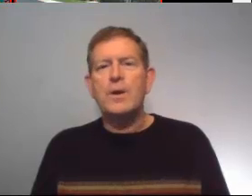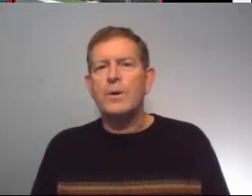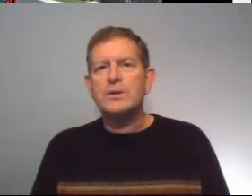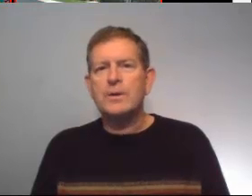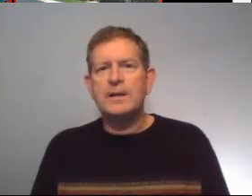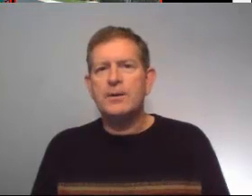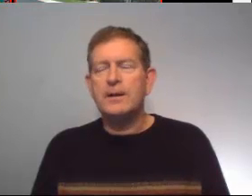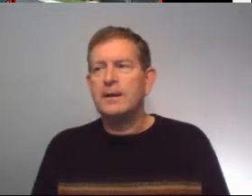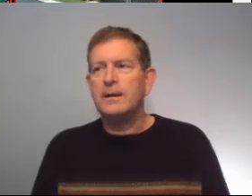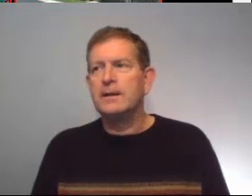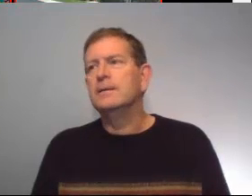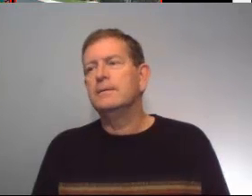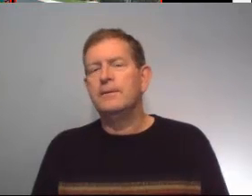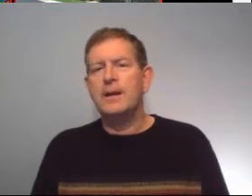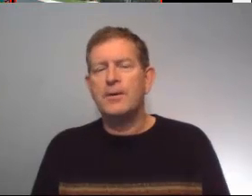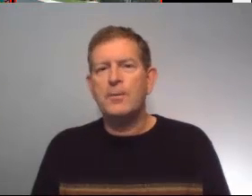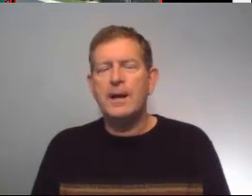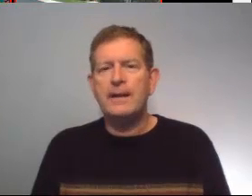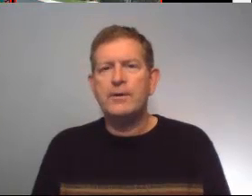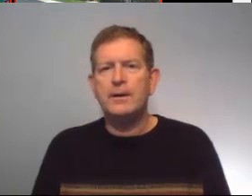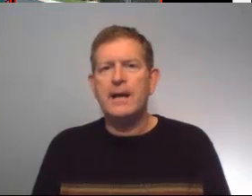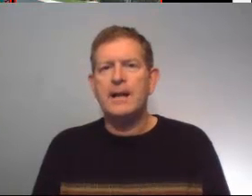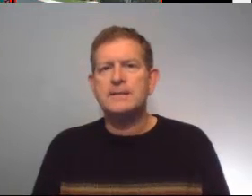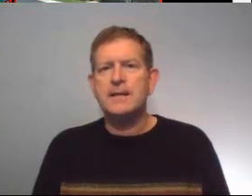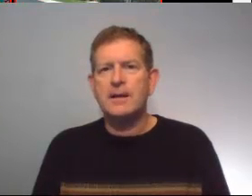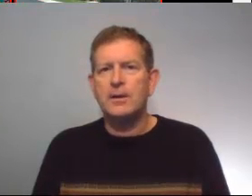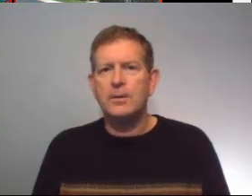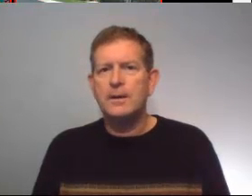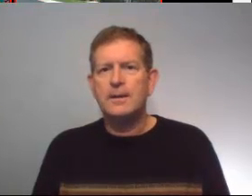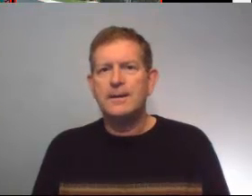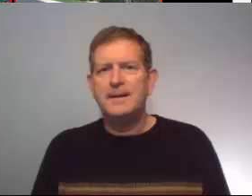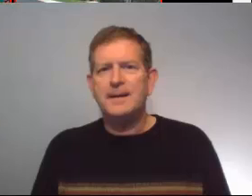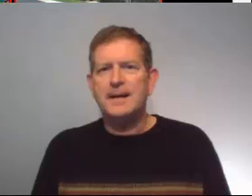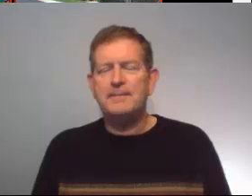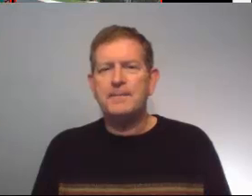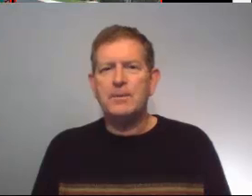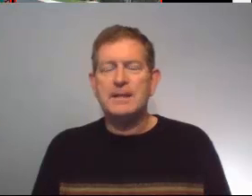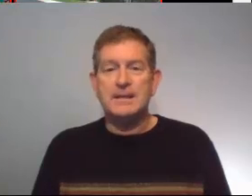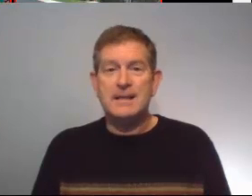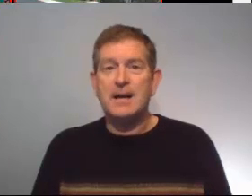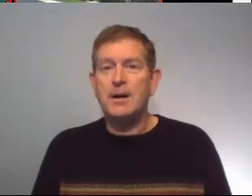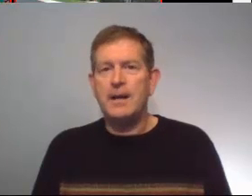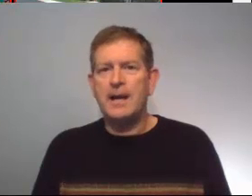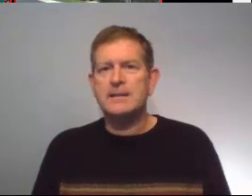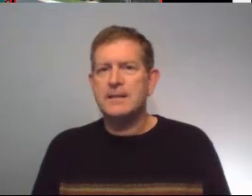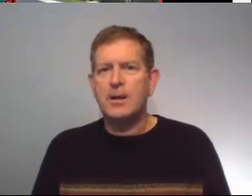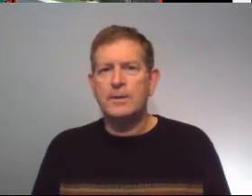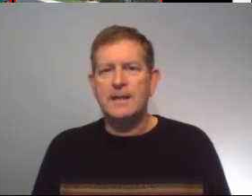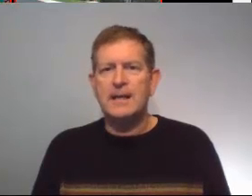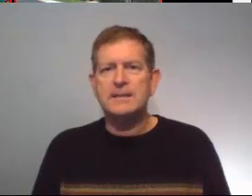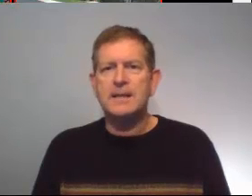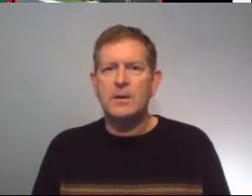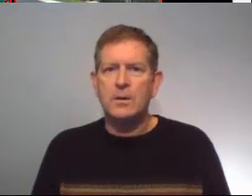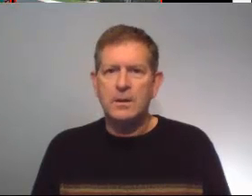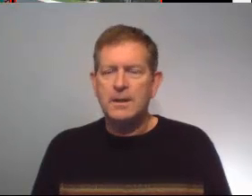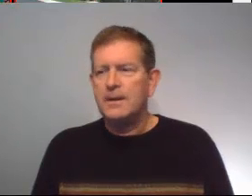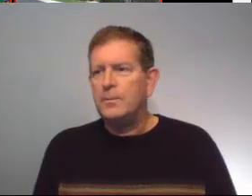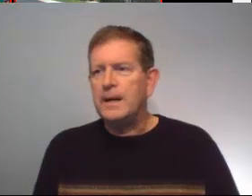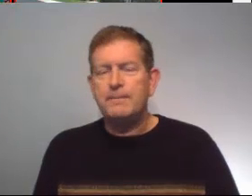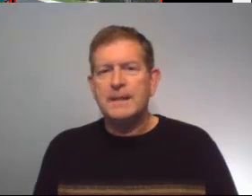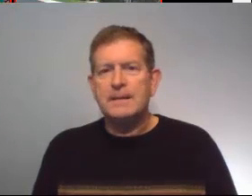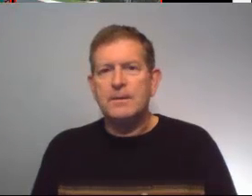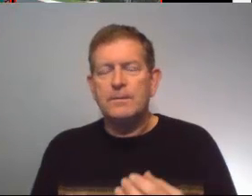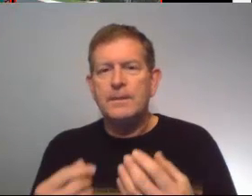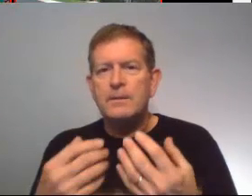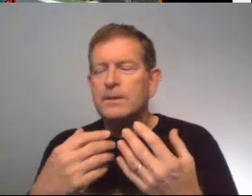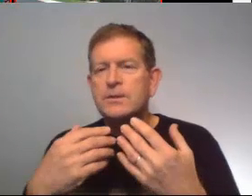there's a great restaurant here in the area where I live called El Azteco. Well, it's not at all El Azteco, it's El Azteco.